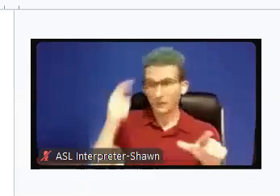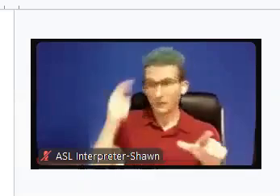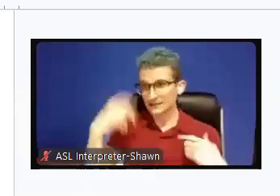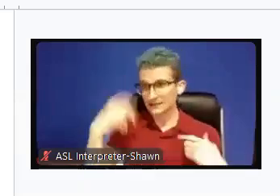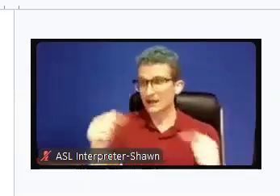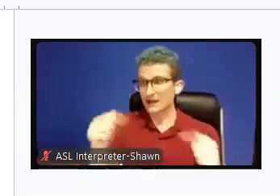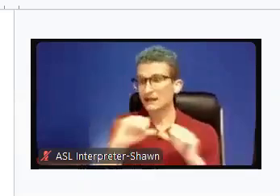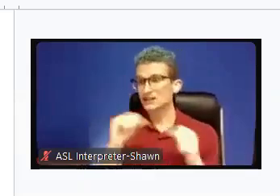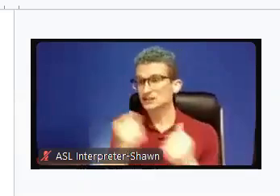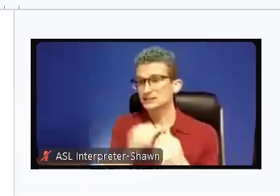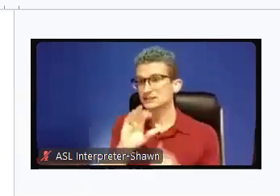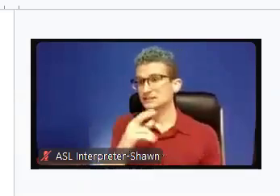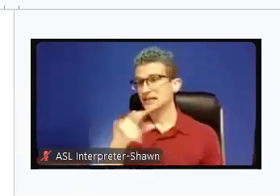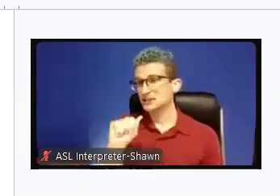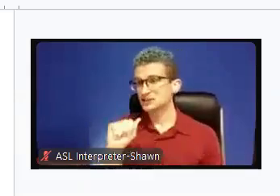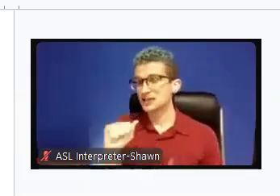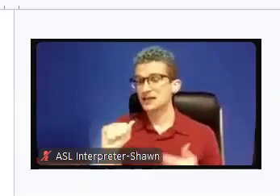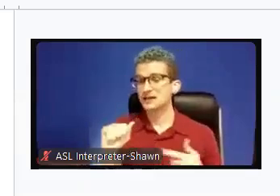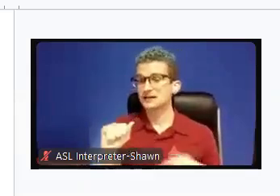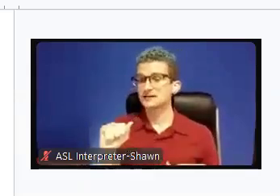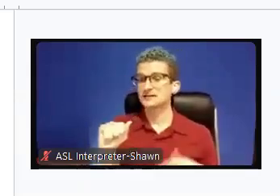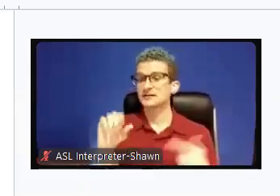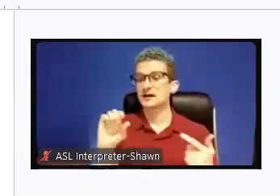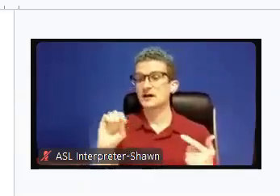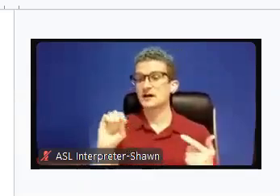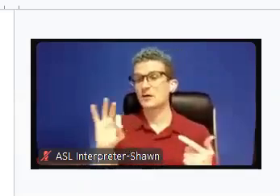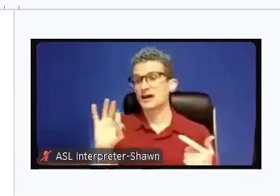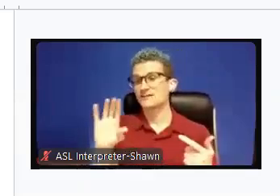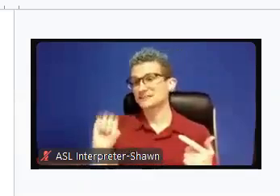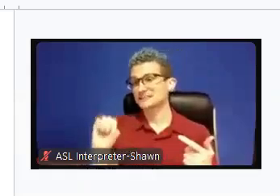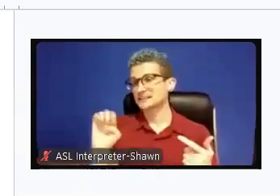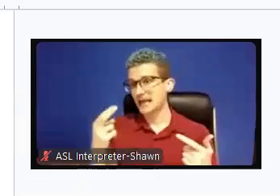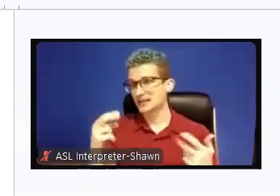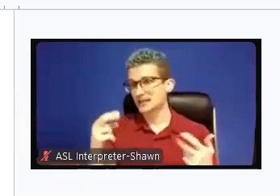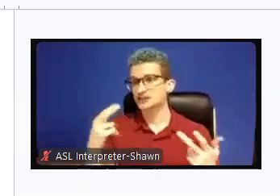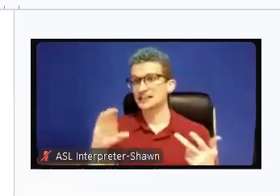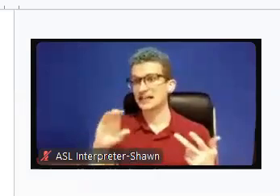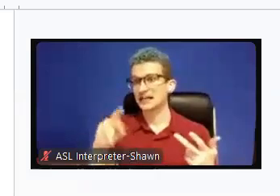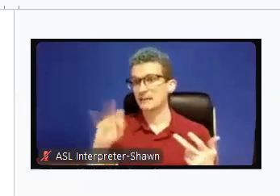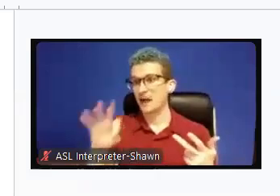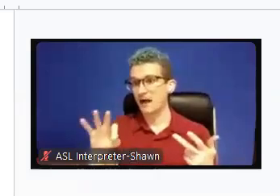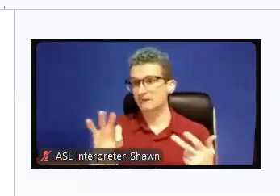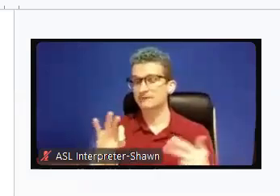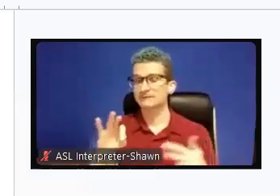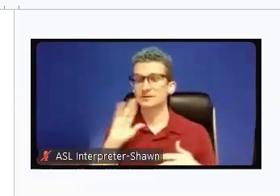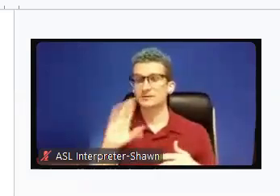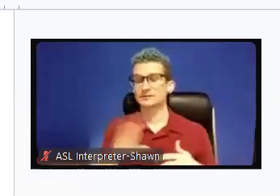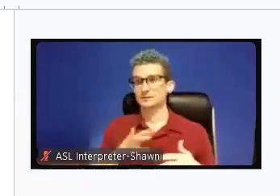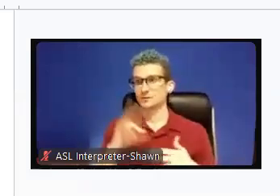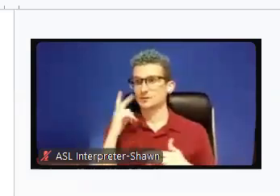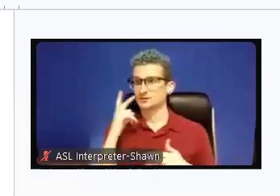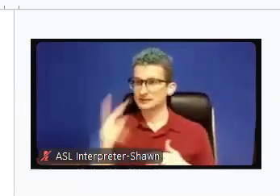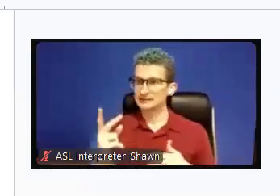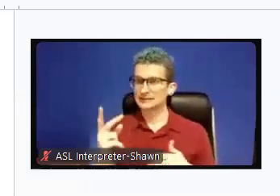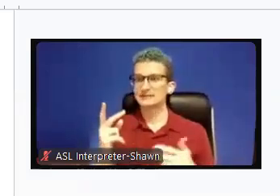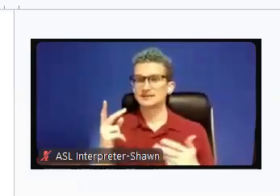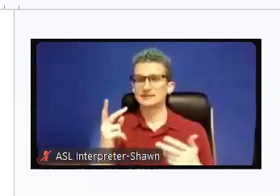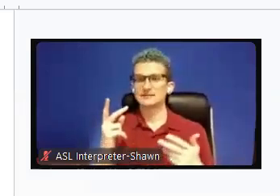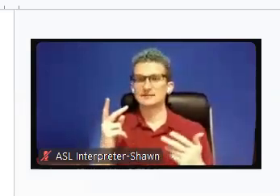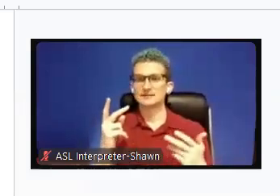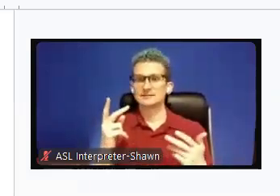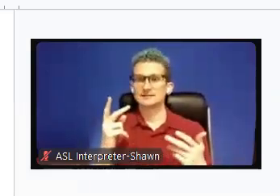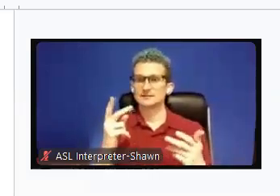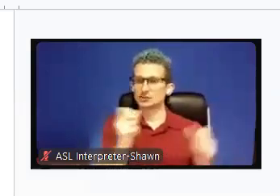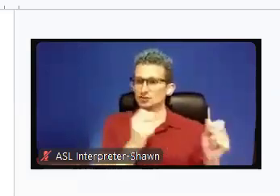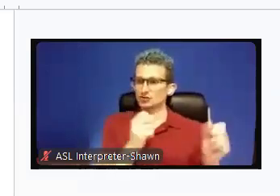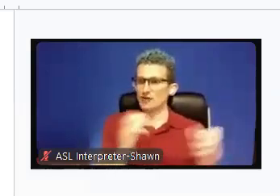OFCMH, HICPUF. Wouldn't it be neat to see, especially when we look at the strategy of the BHA, and especially with the commissioners laid out, as all of